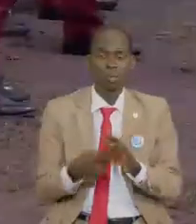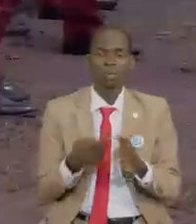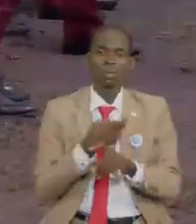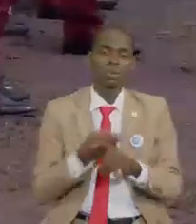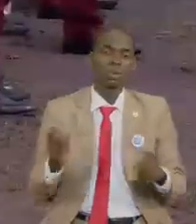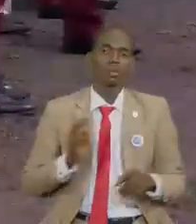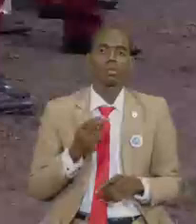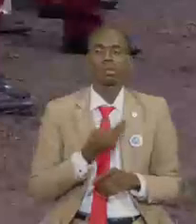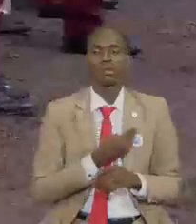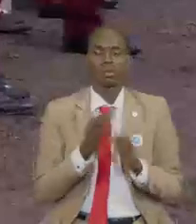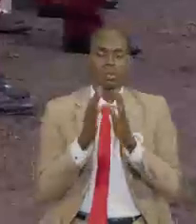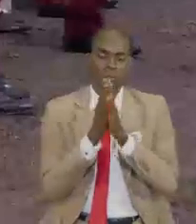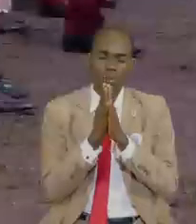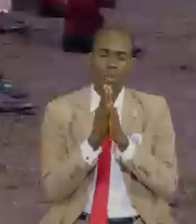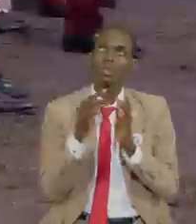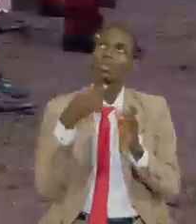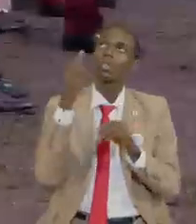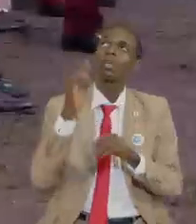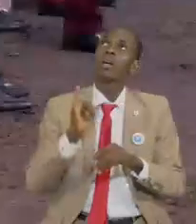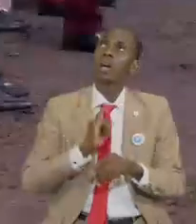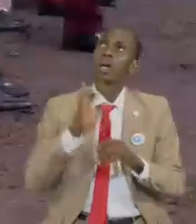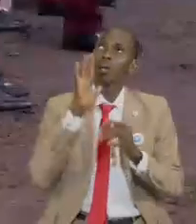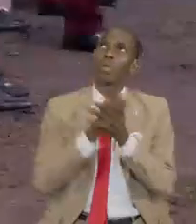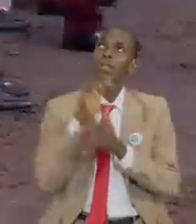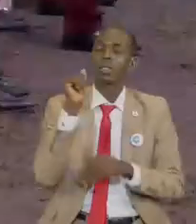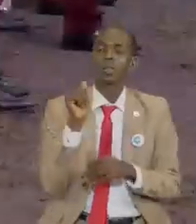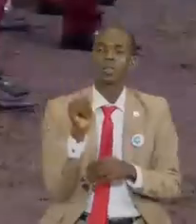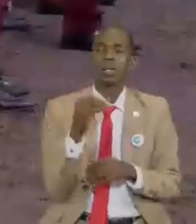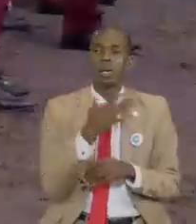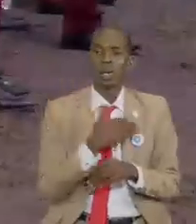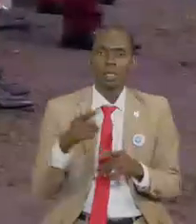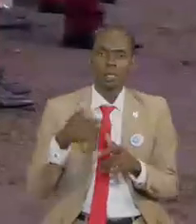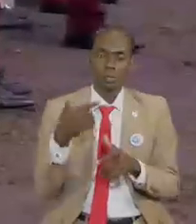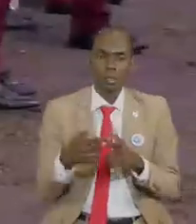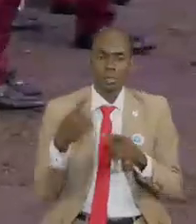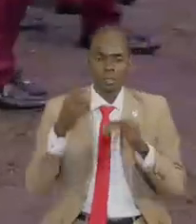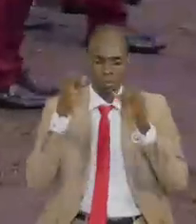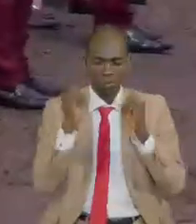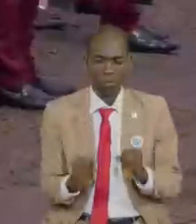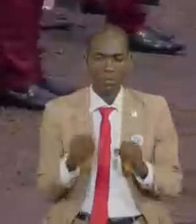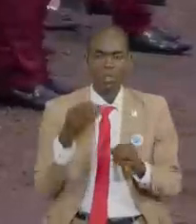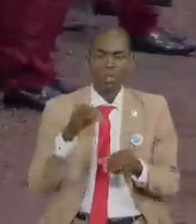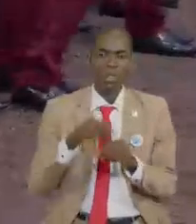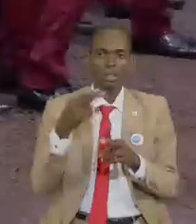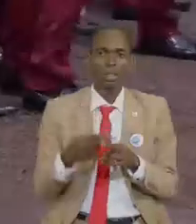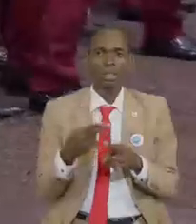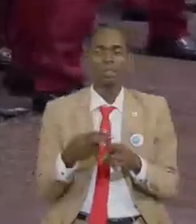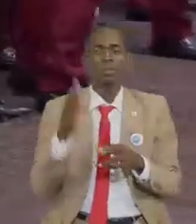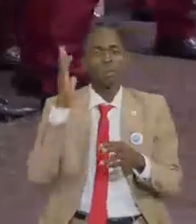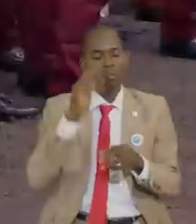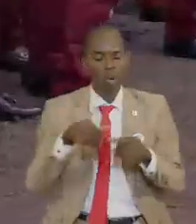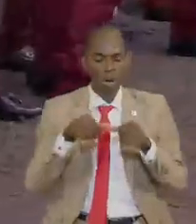Tell him you believe. And then the power of the name will abide and